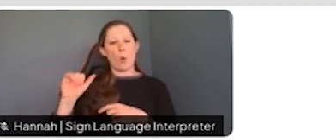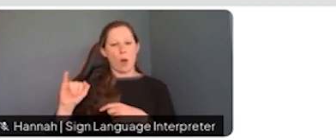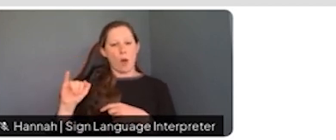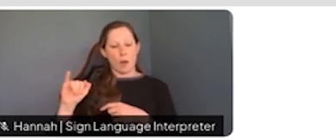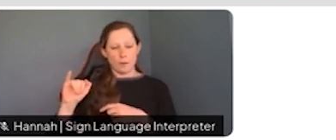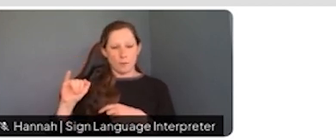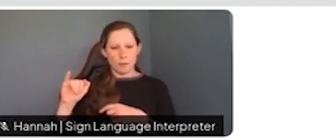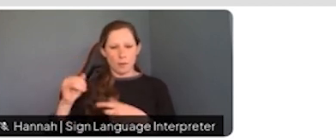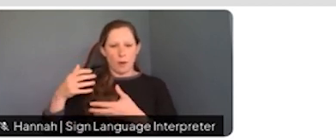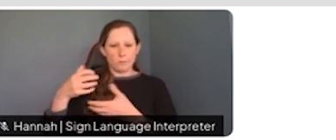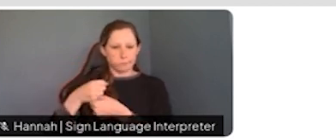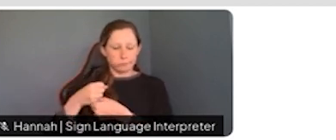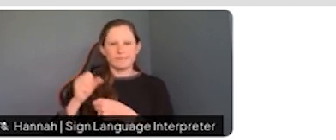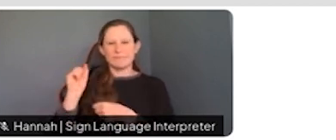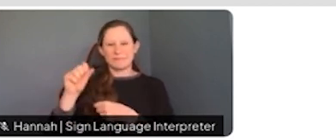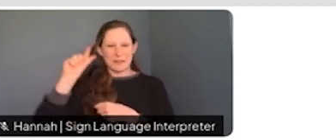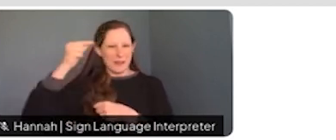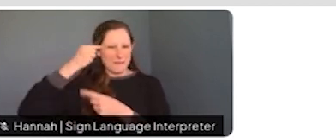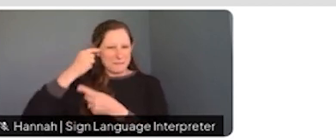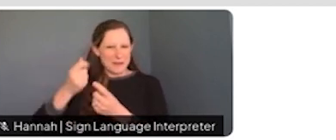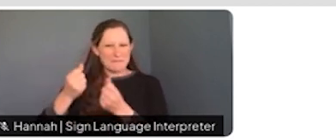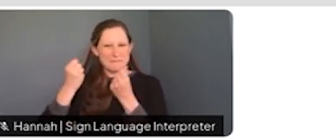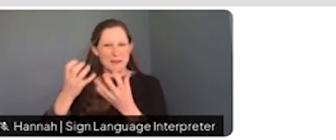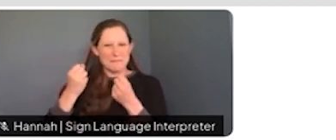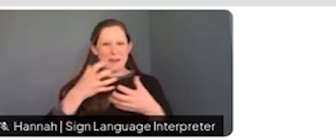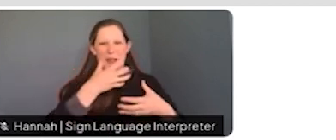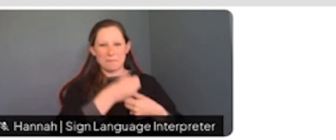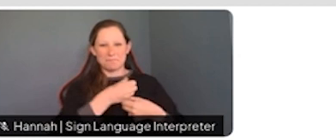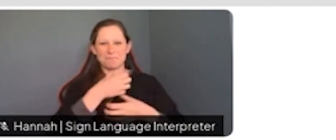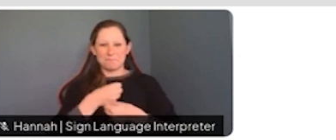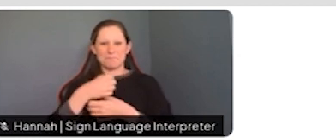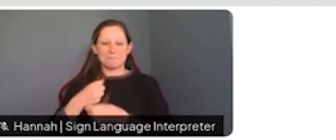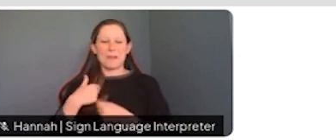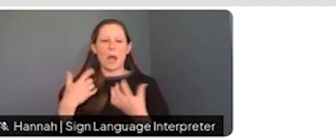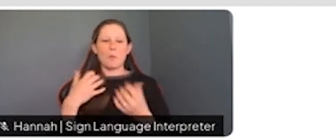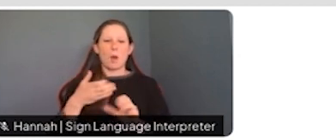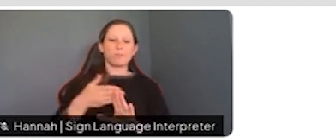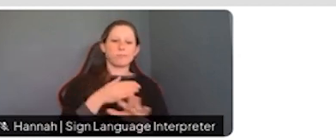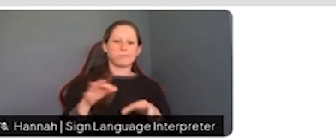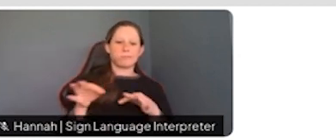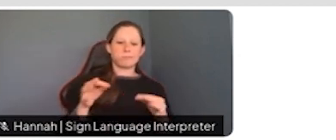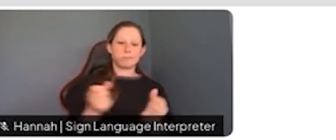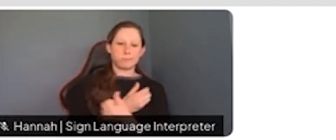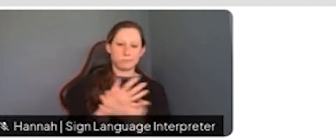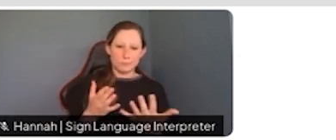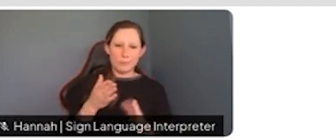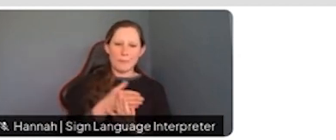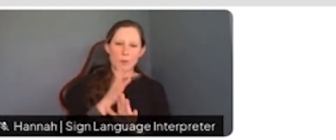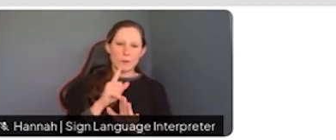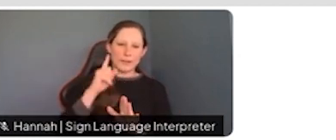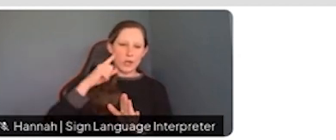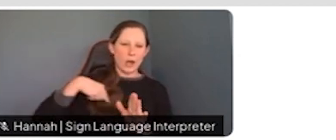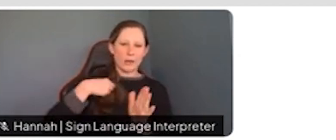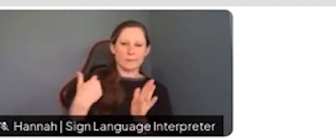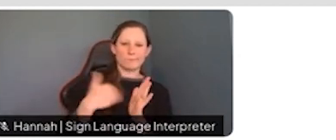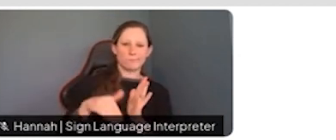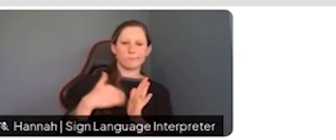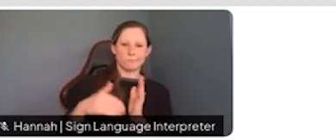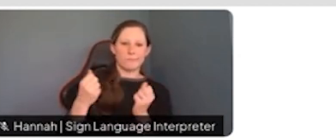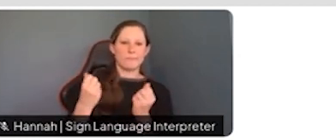And yes, the government has a lot of acronyms, so I just wanted to preface everything before you hear us repeat it multiple times.